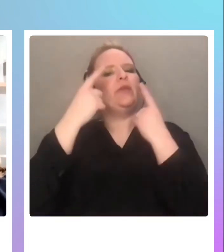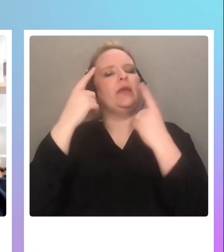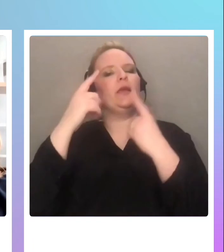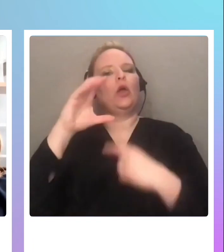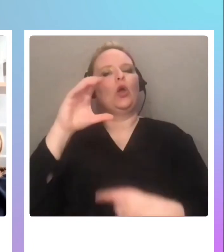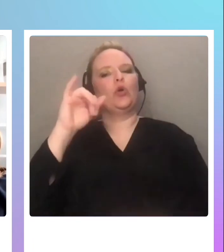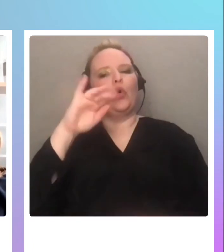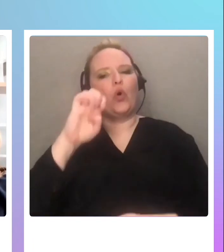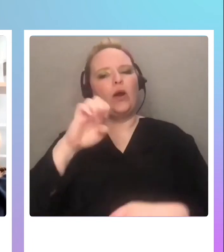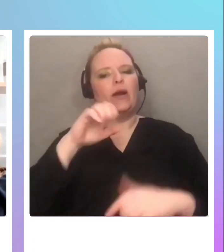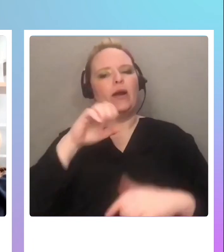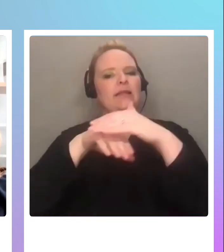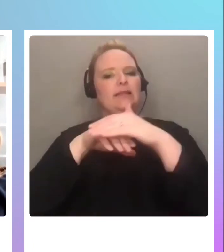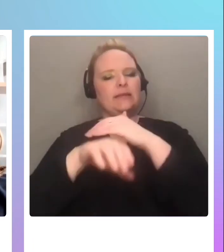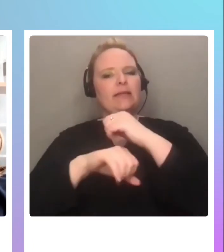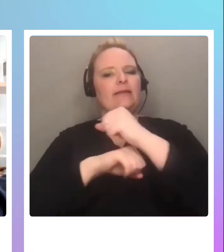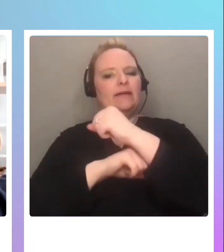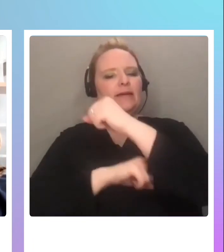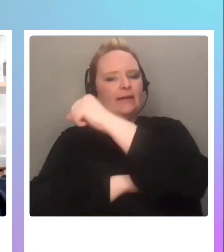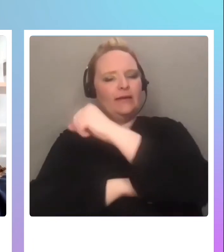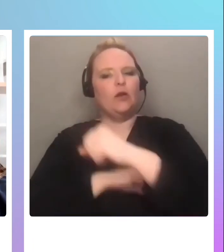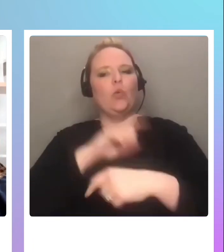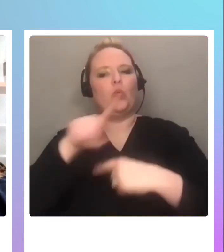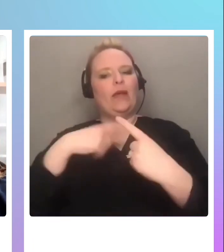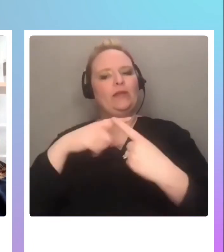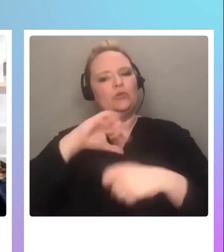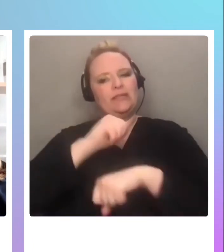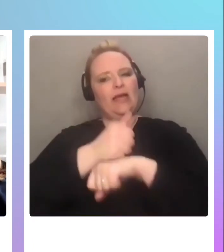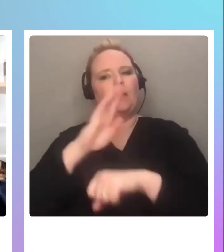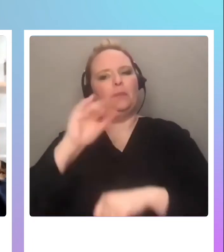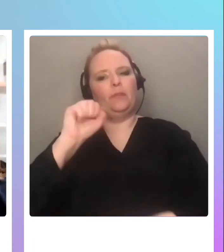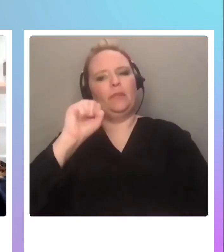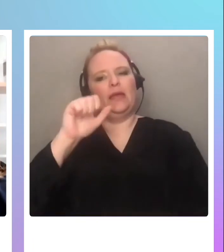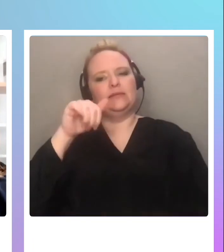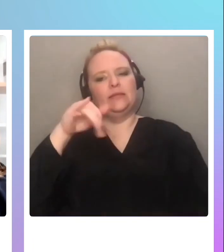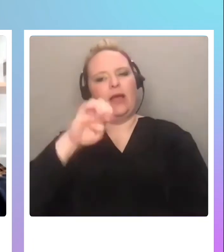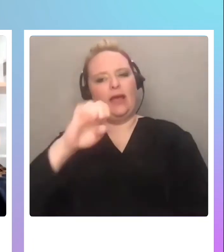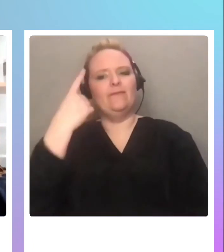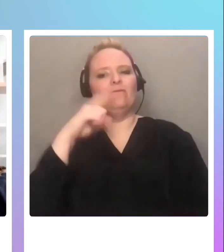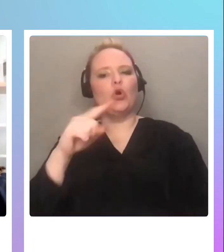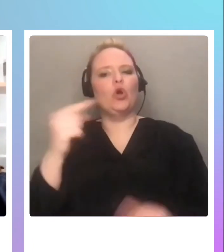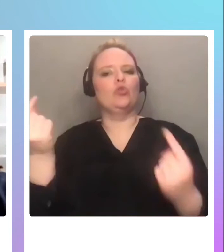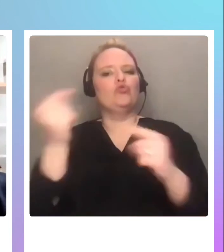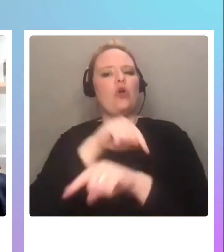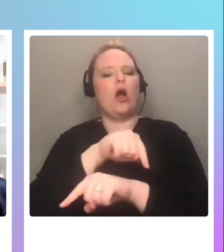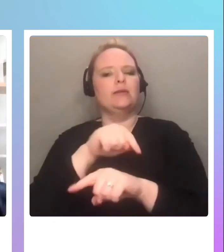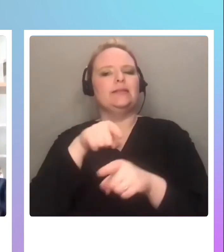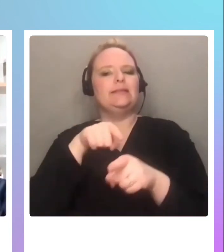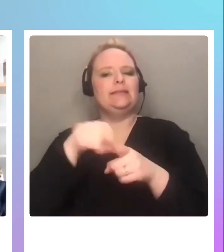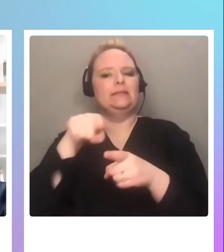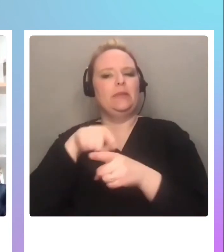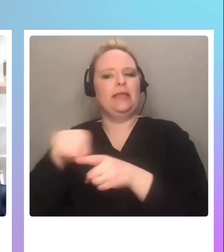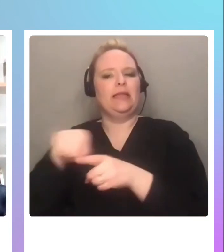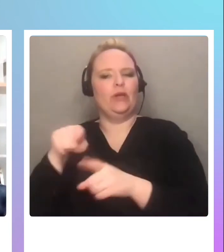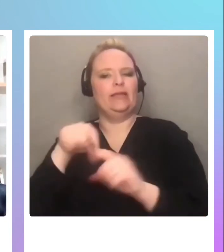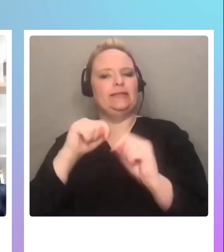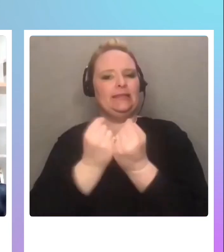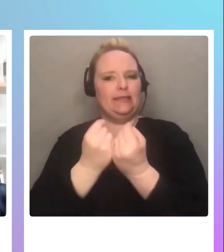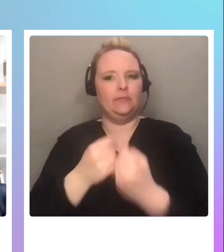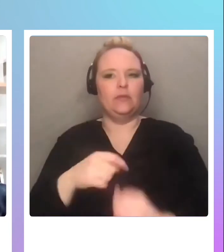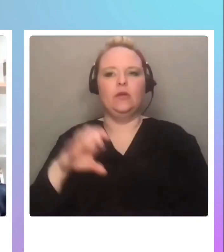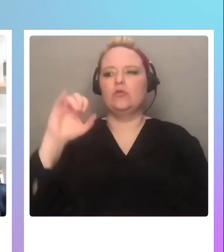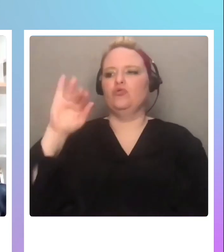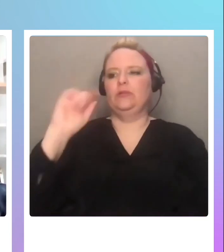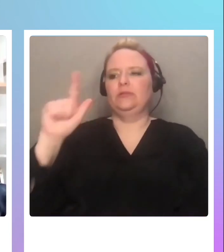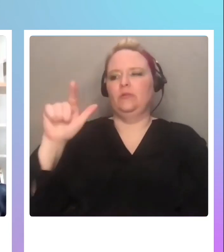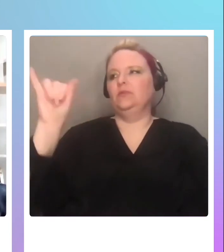accessibility fundamentals when establishing a baseline of knowledge for a cross-disciplinary team? Yeah, so